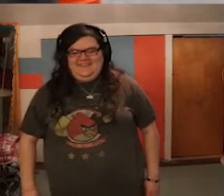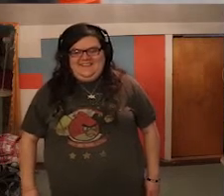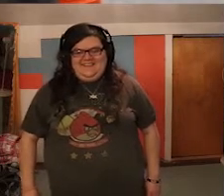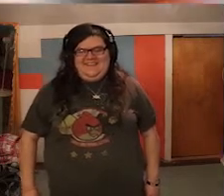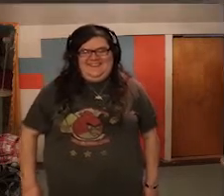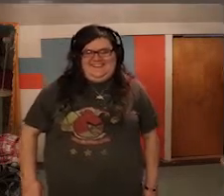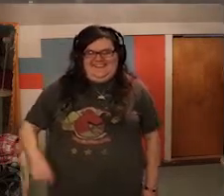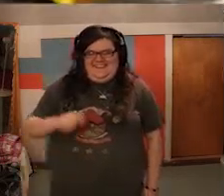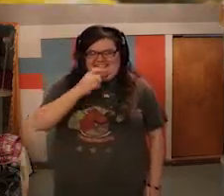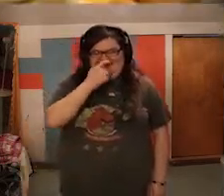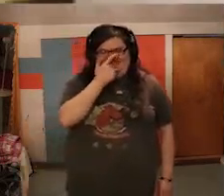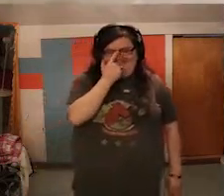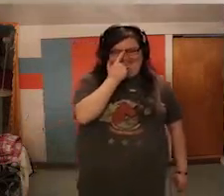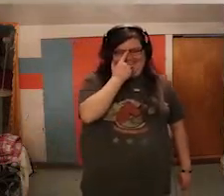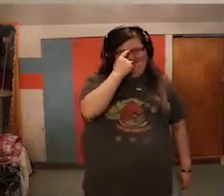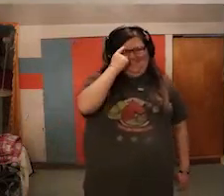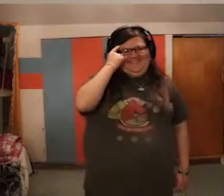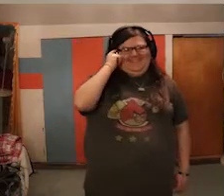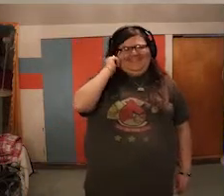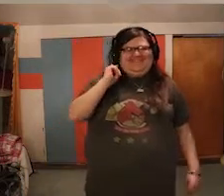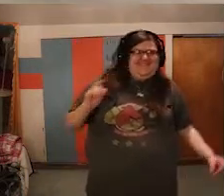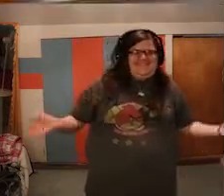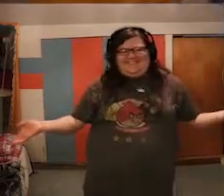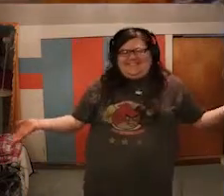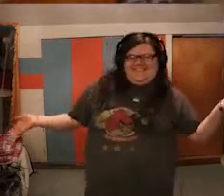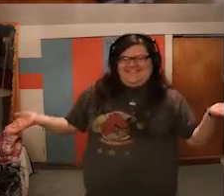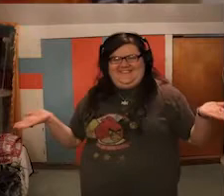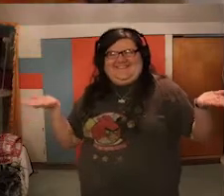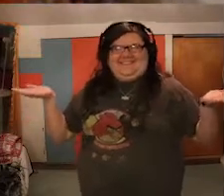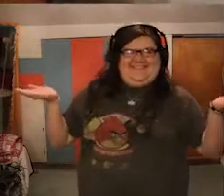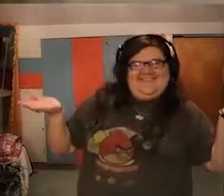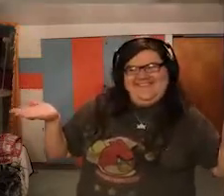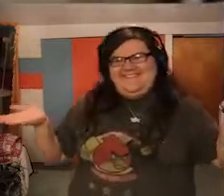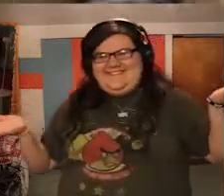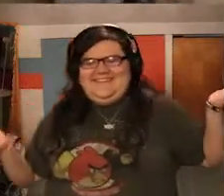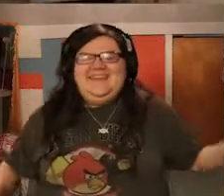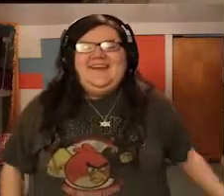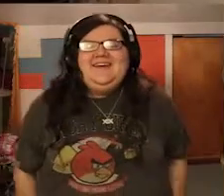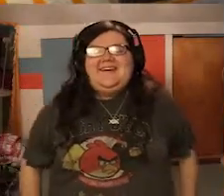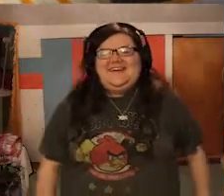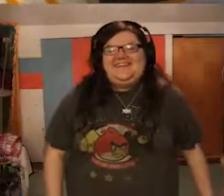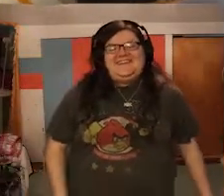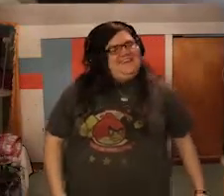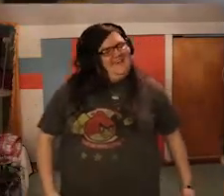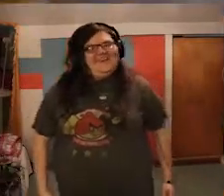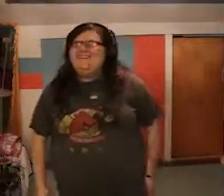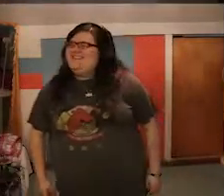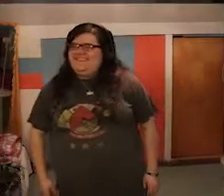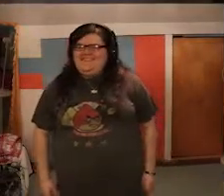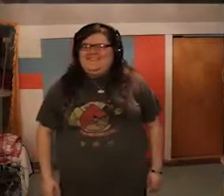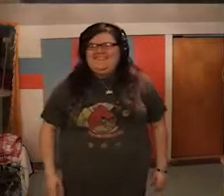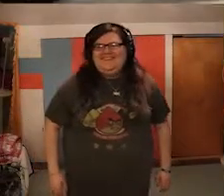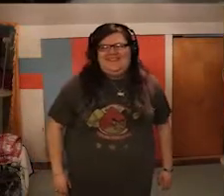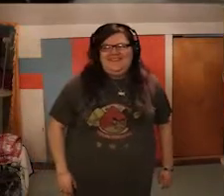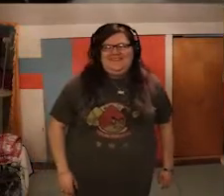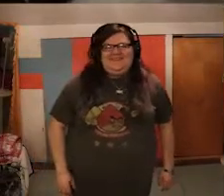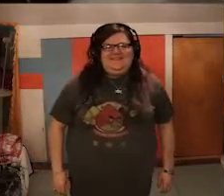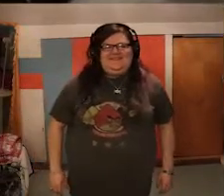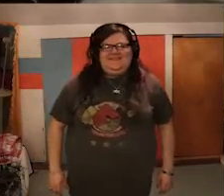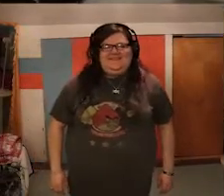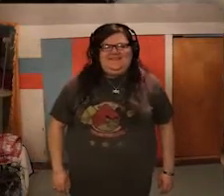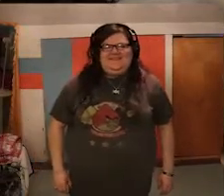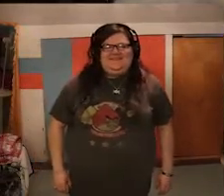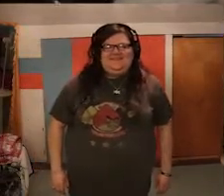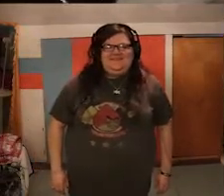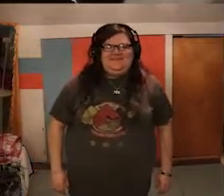Yes, sous chef. Alright, it's done. I'm just saying. This is the only time I'm ever cooking Talia dinner. Now we just got a taste test. God, I can't even have to eat